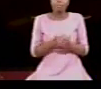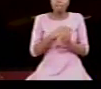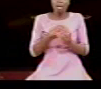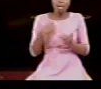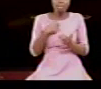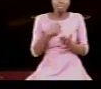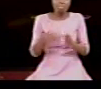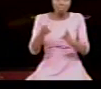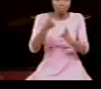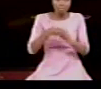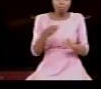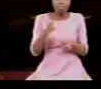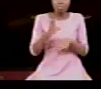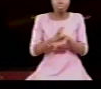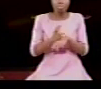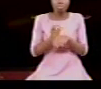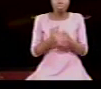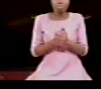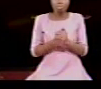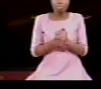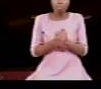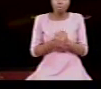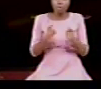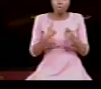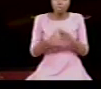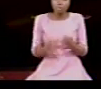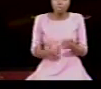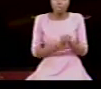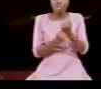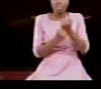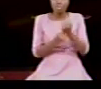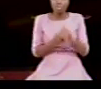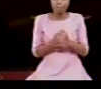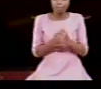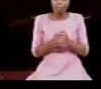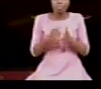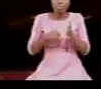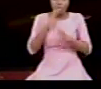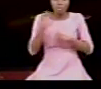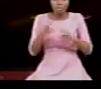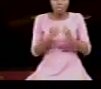church to assist. What are you doing?